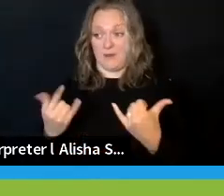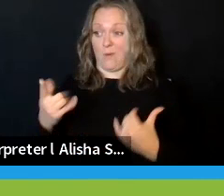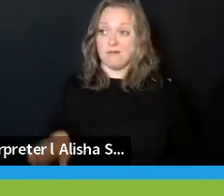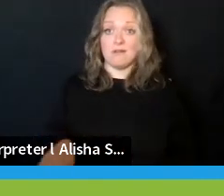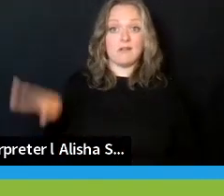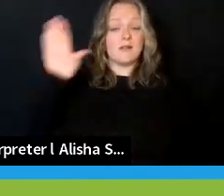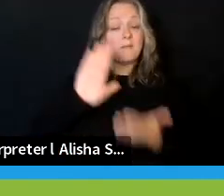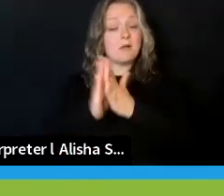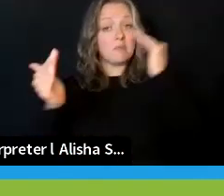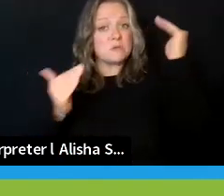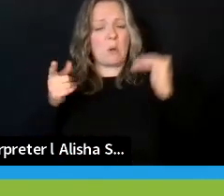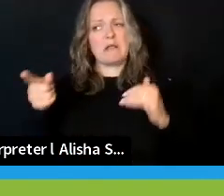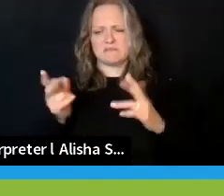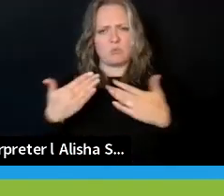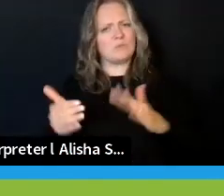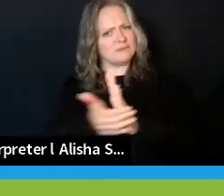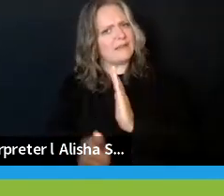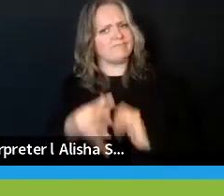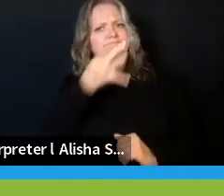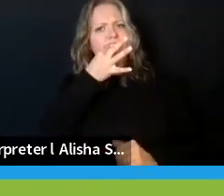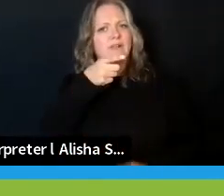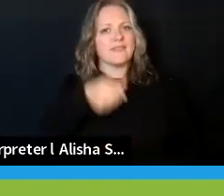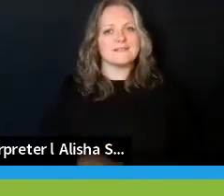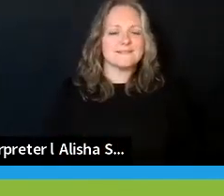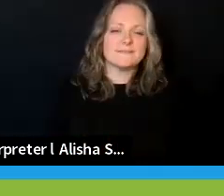is really able to do those things.